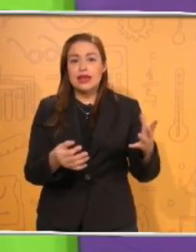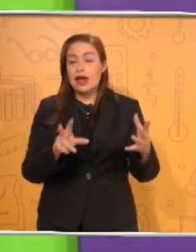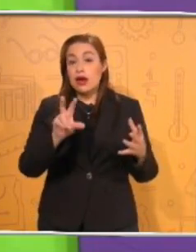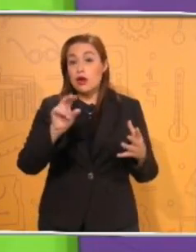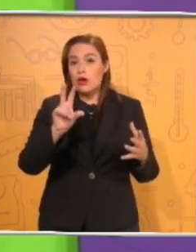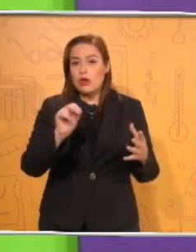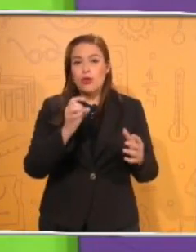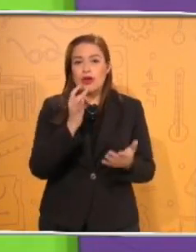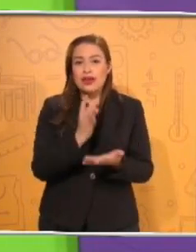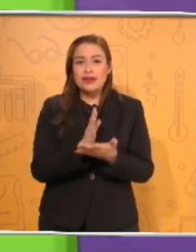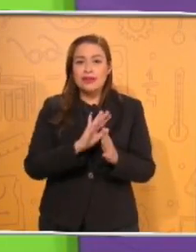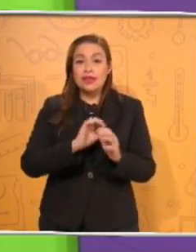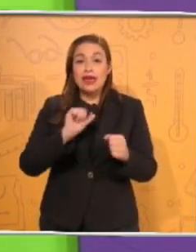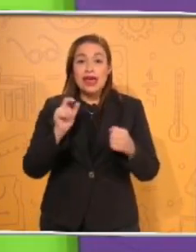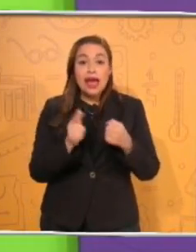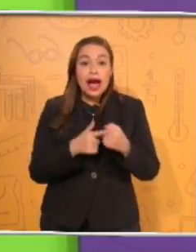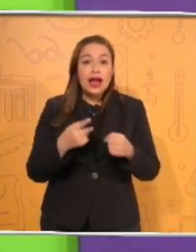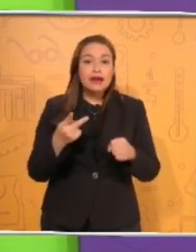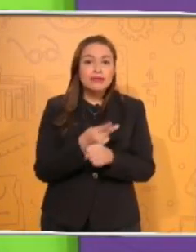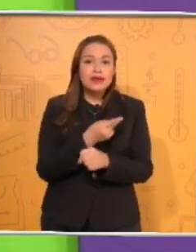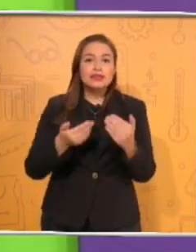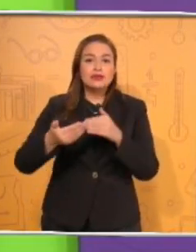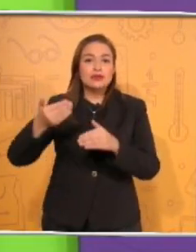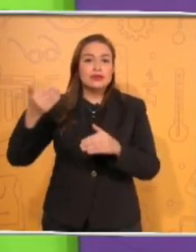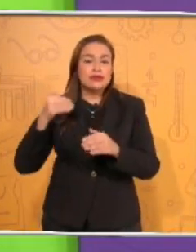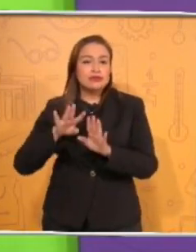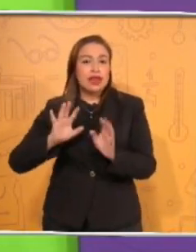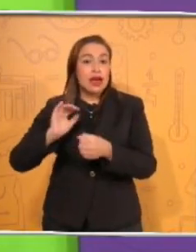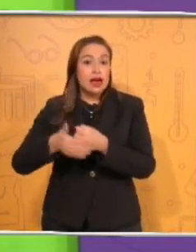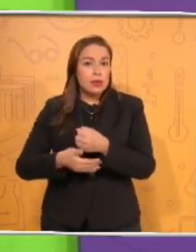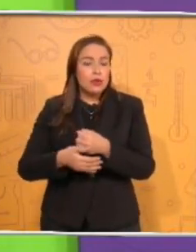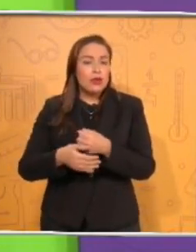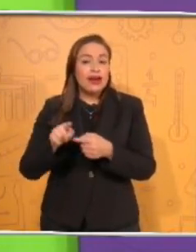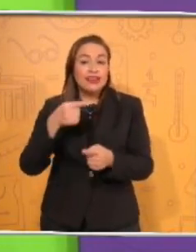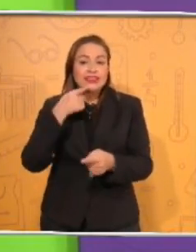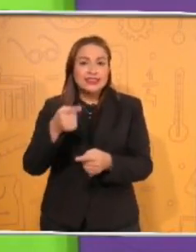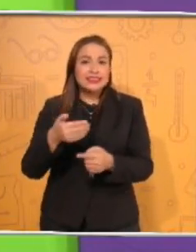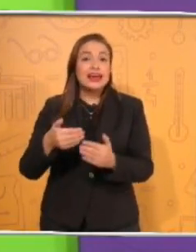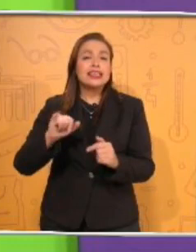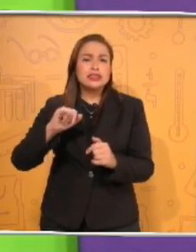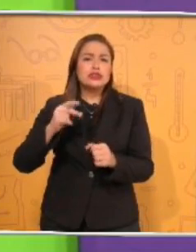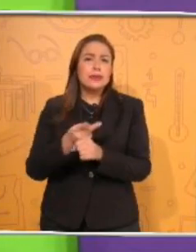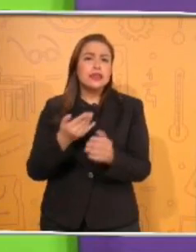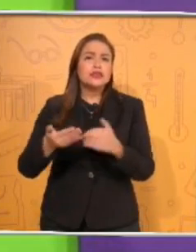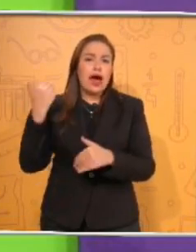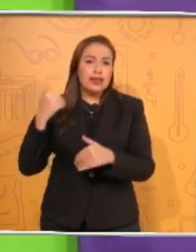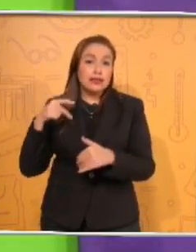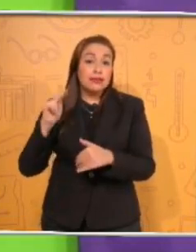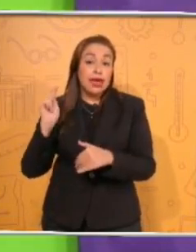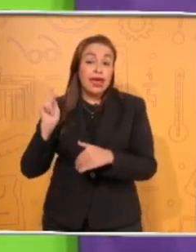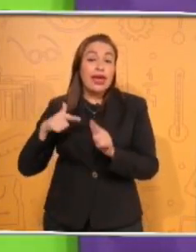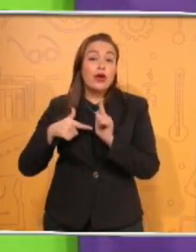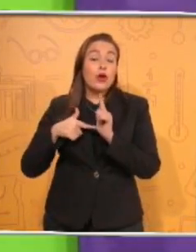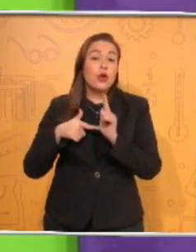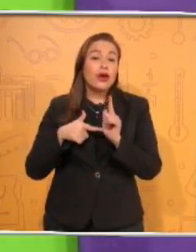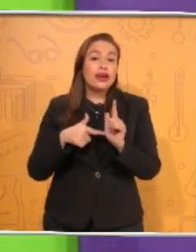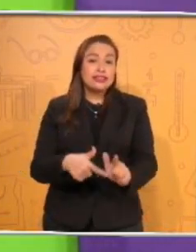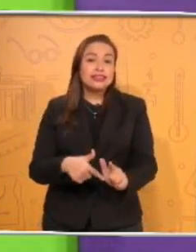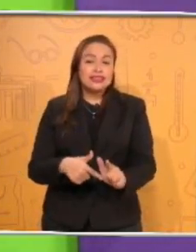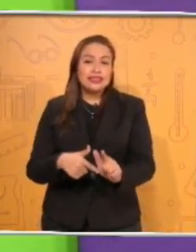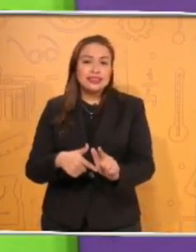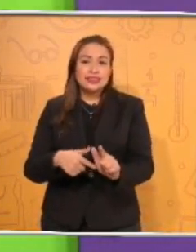just an action that is finished. The past continuous indicates something that is during